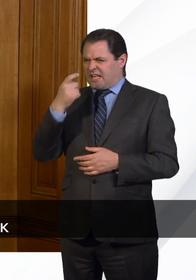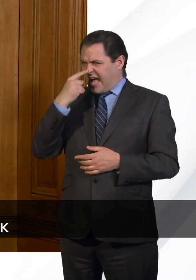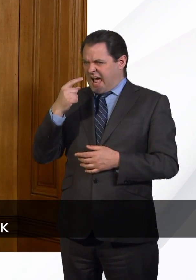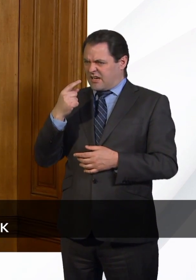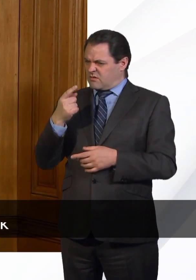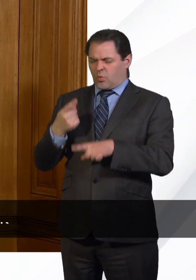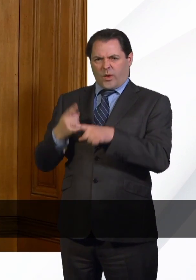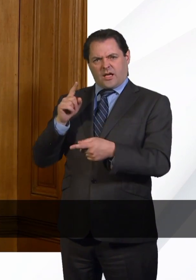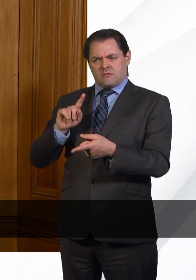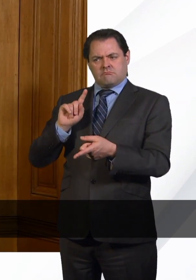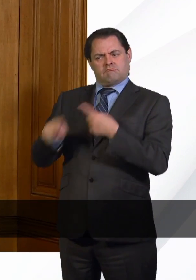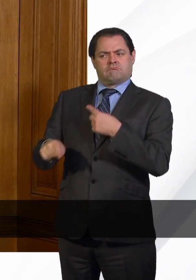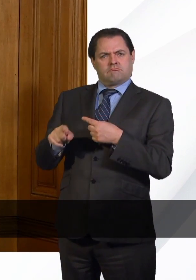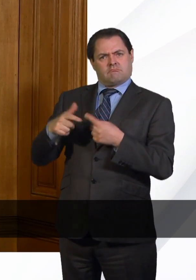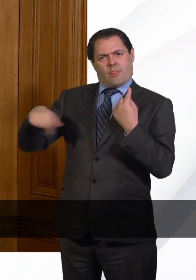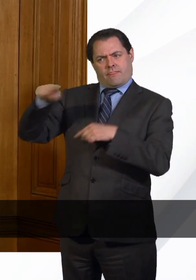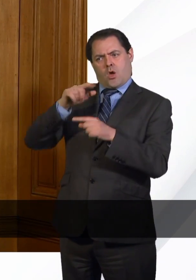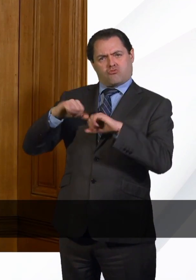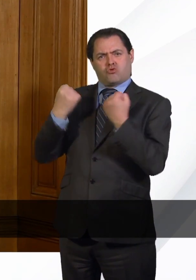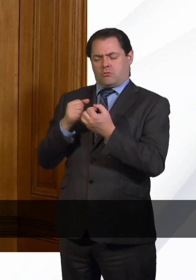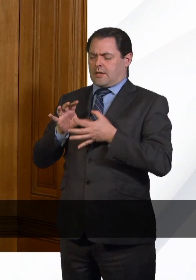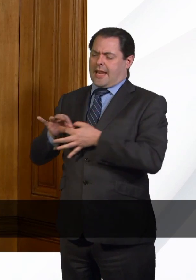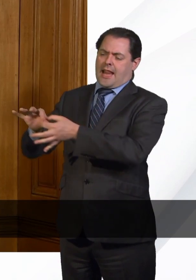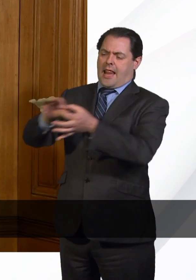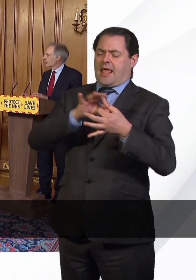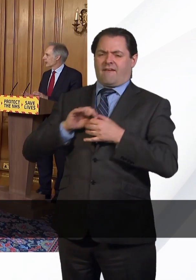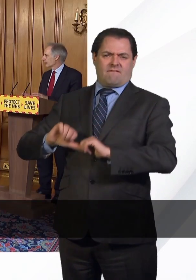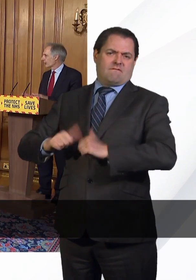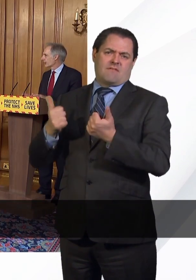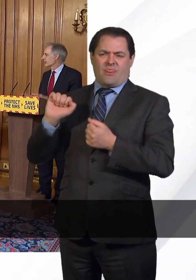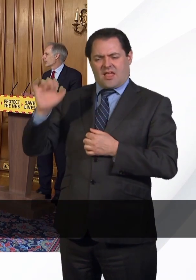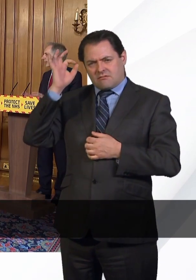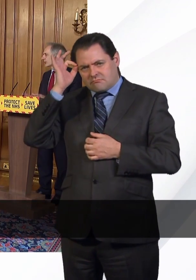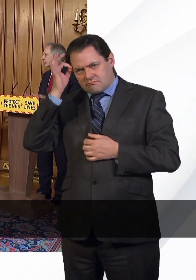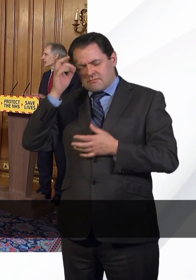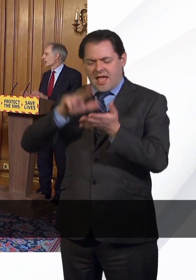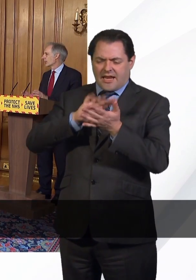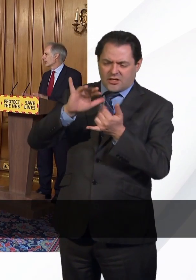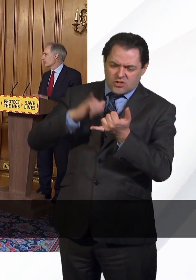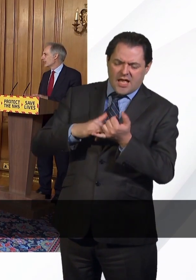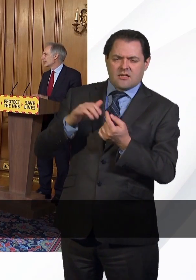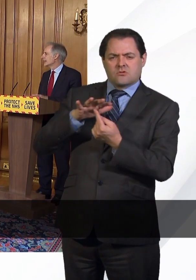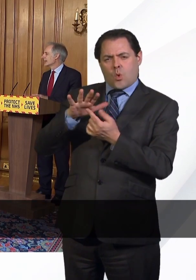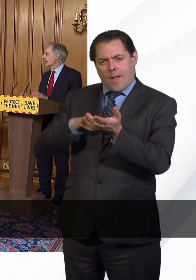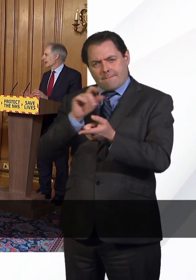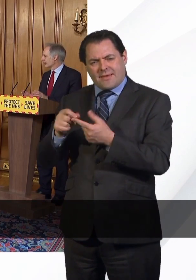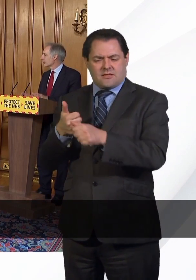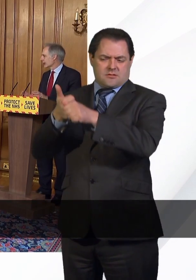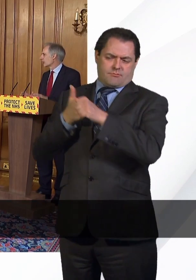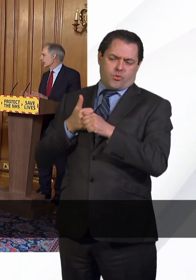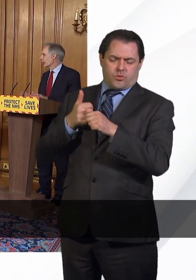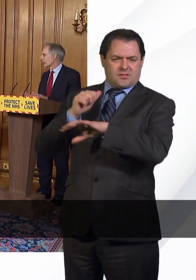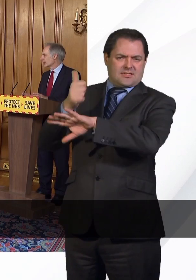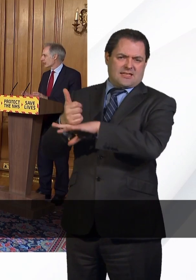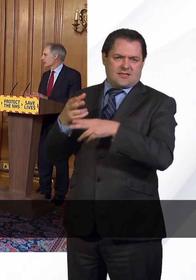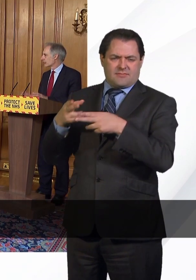this. It's a very coherent group. We've had tremendous support from the local authority, from the NHS, from the local MP, and like everybody else, I